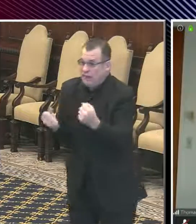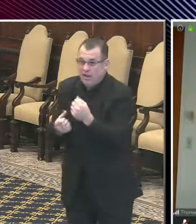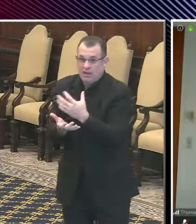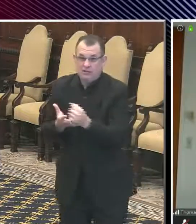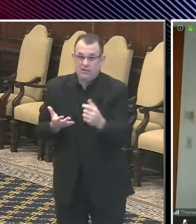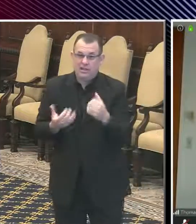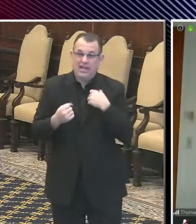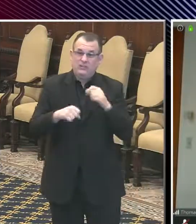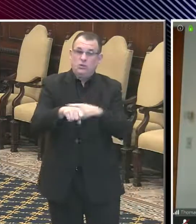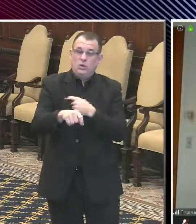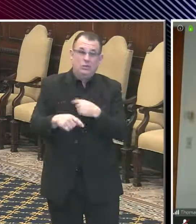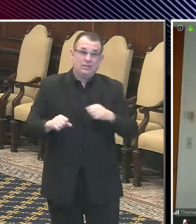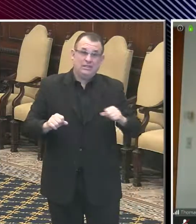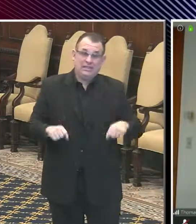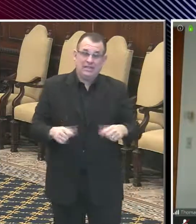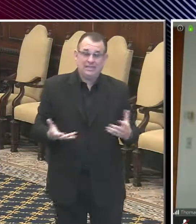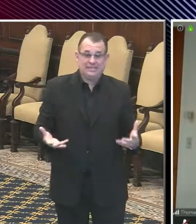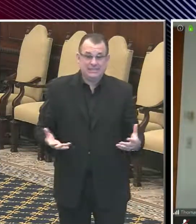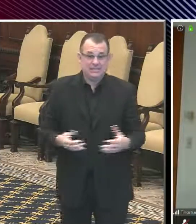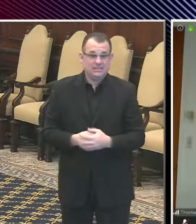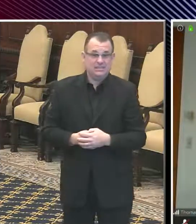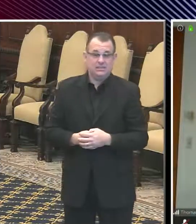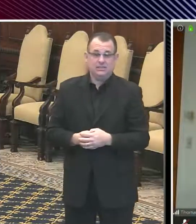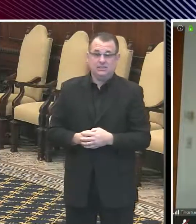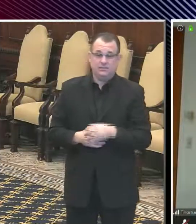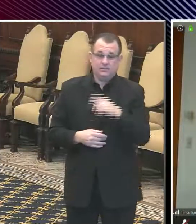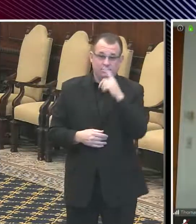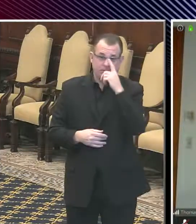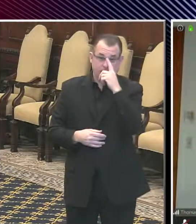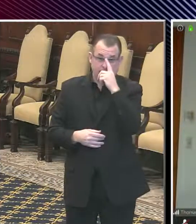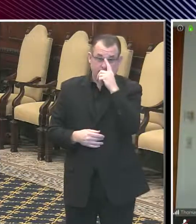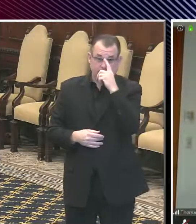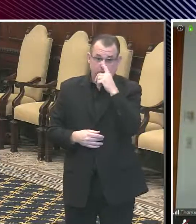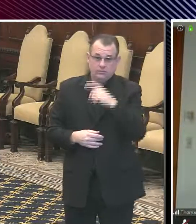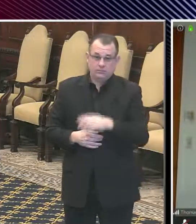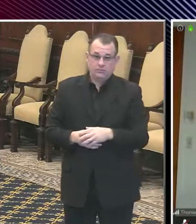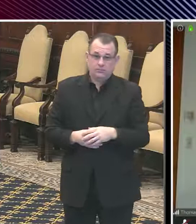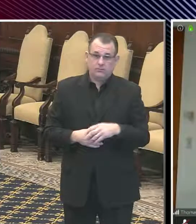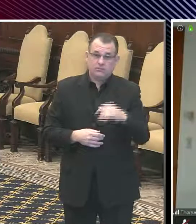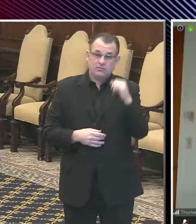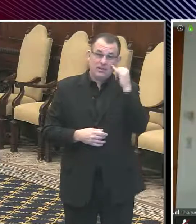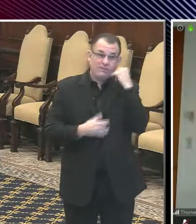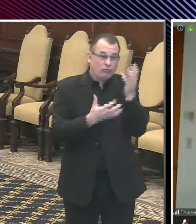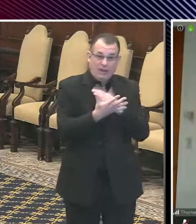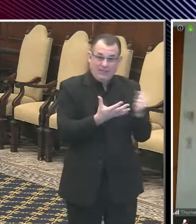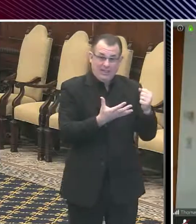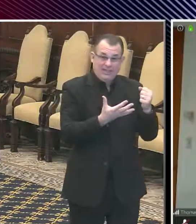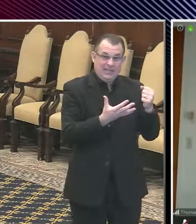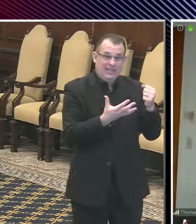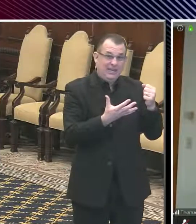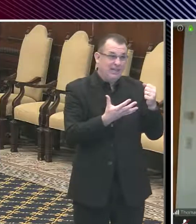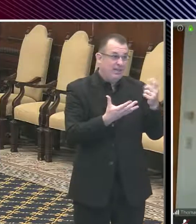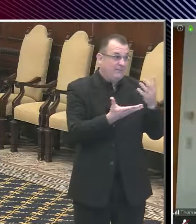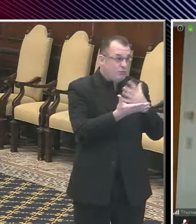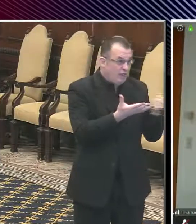federally qualified health centers that if we run out of supplies, then of course they can't offer the testing. But that's something we're going to continue to work on.